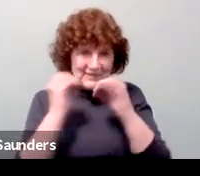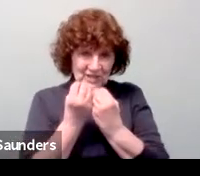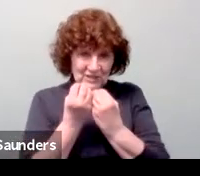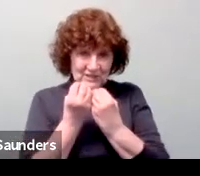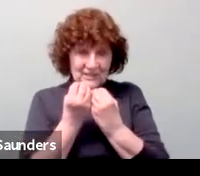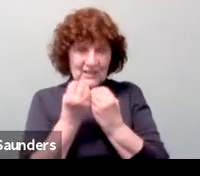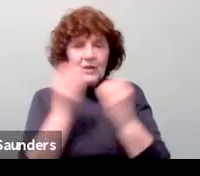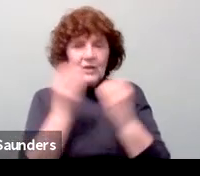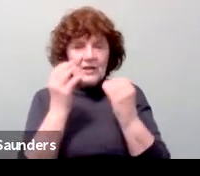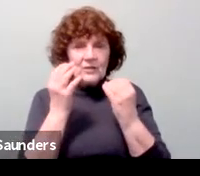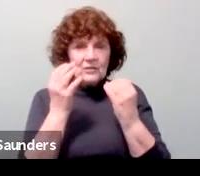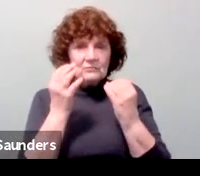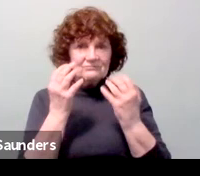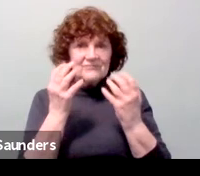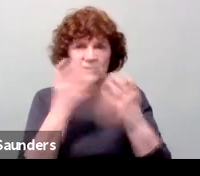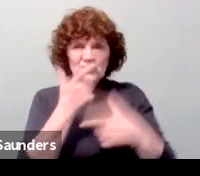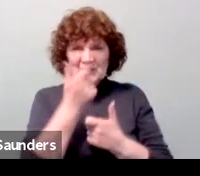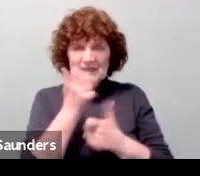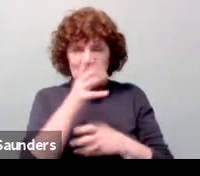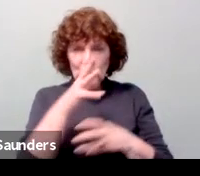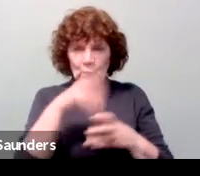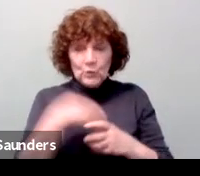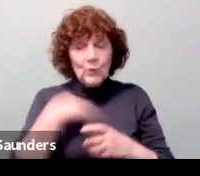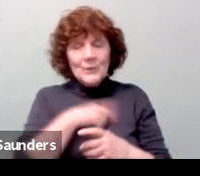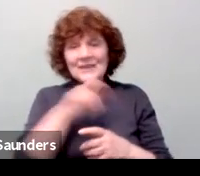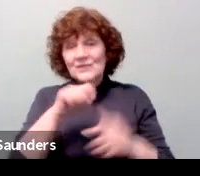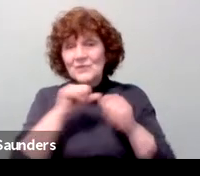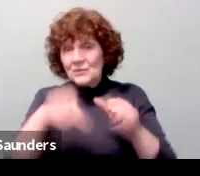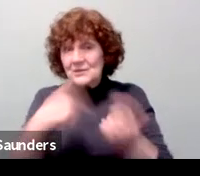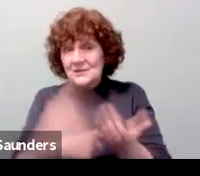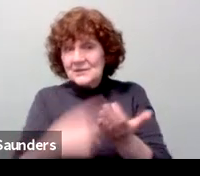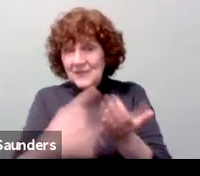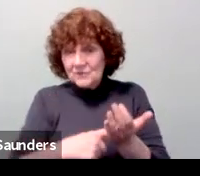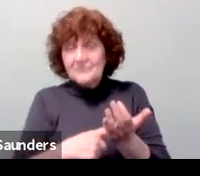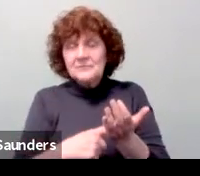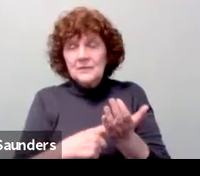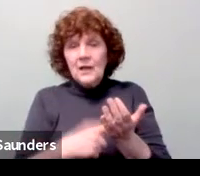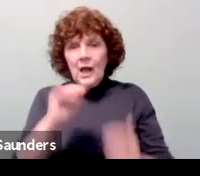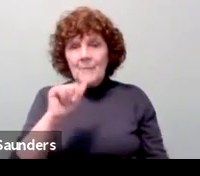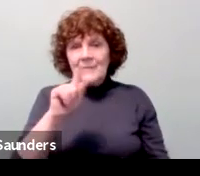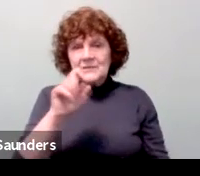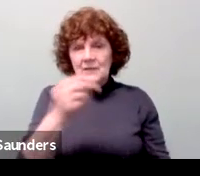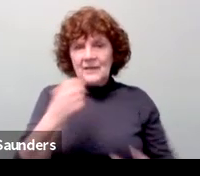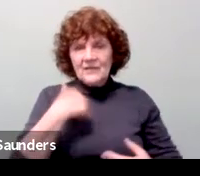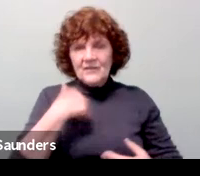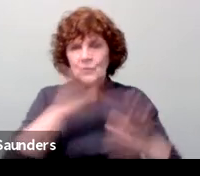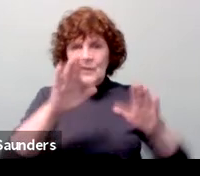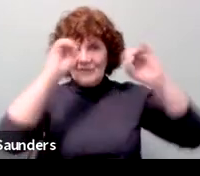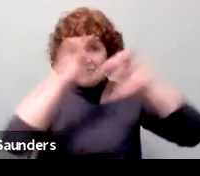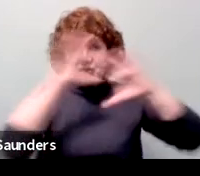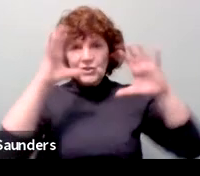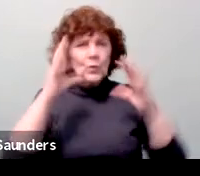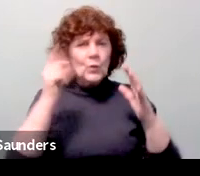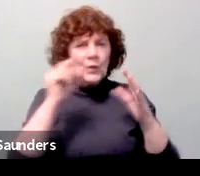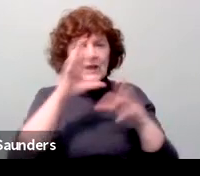inclusion. We need to continue this conversation. Matan gave us a wonderful vision of what an